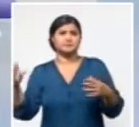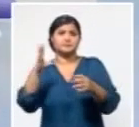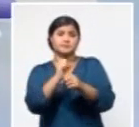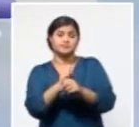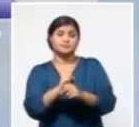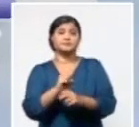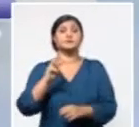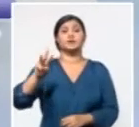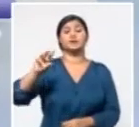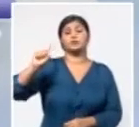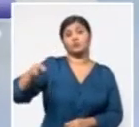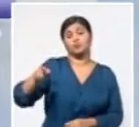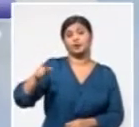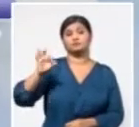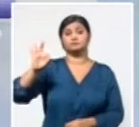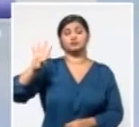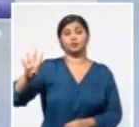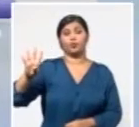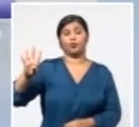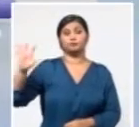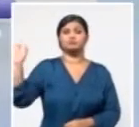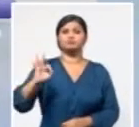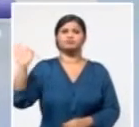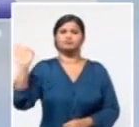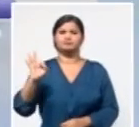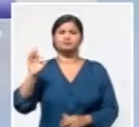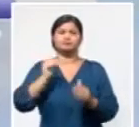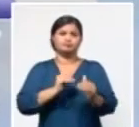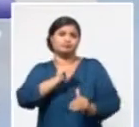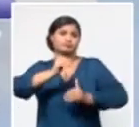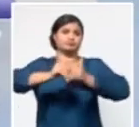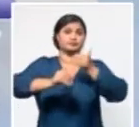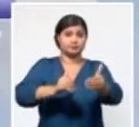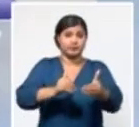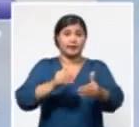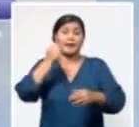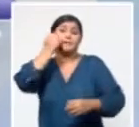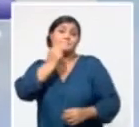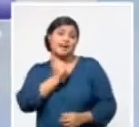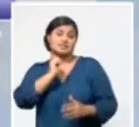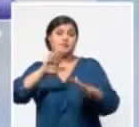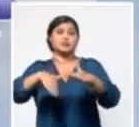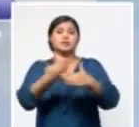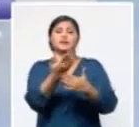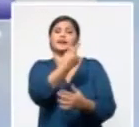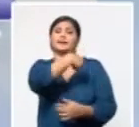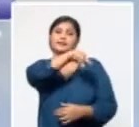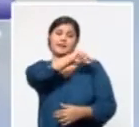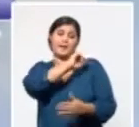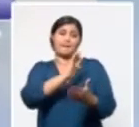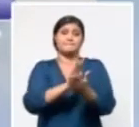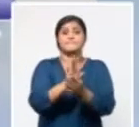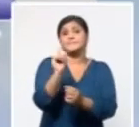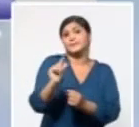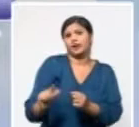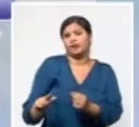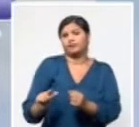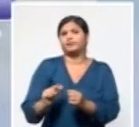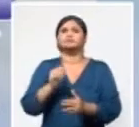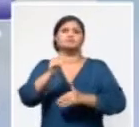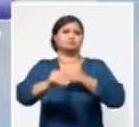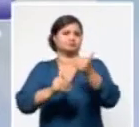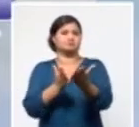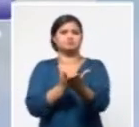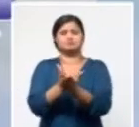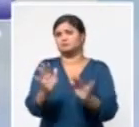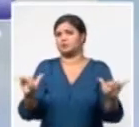3.84, which is slightly higher than the one it had yesterday. Mayabeque province remains in second